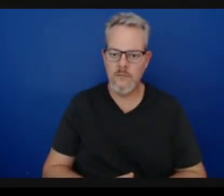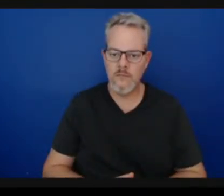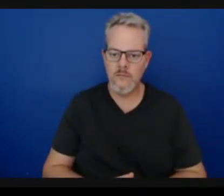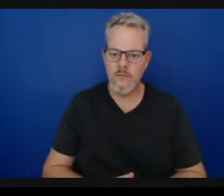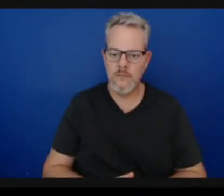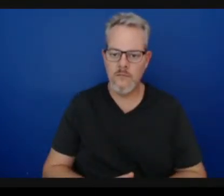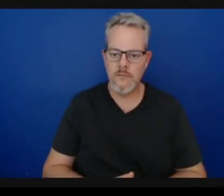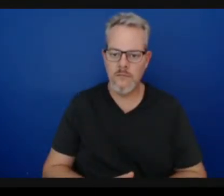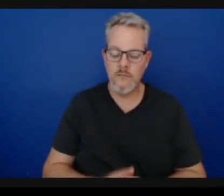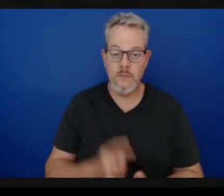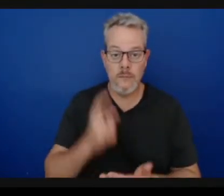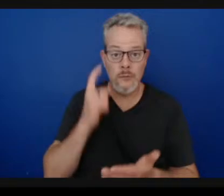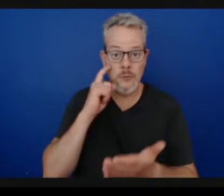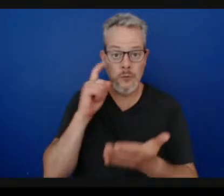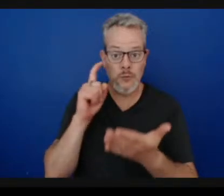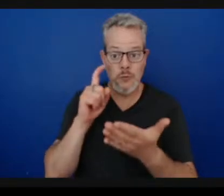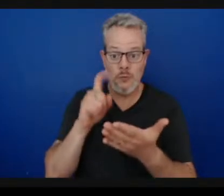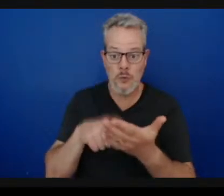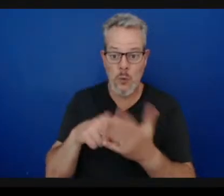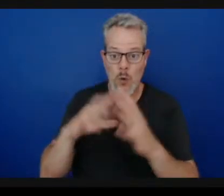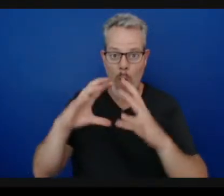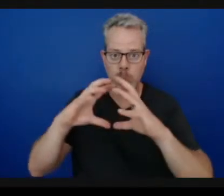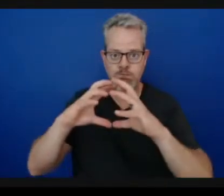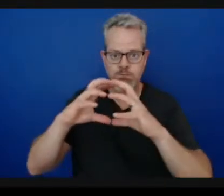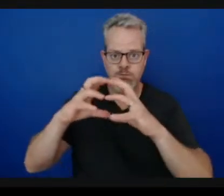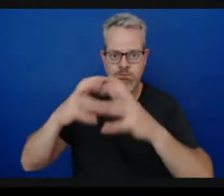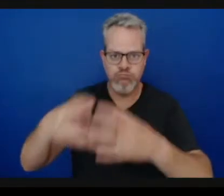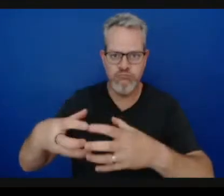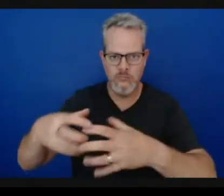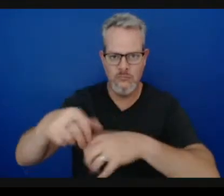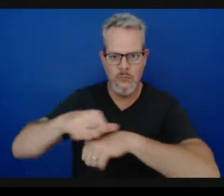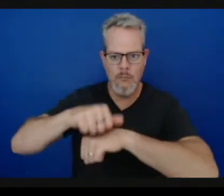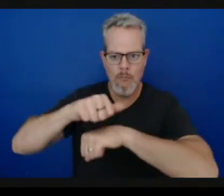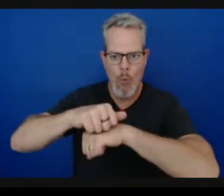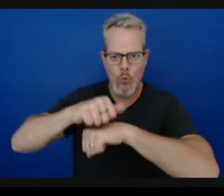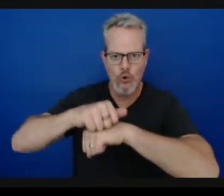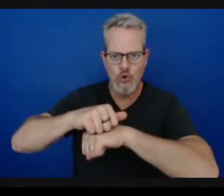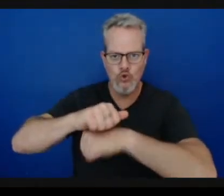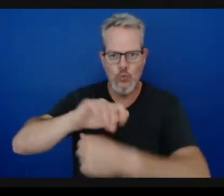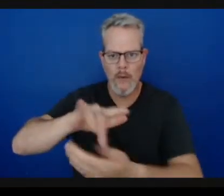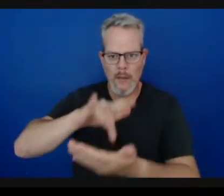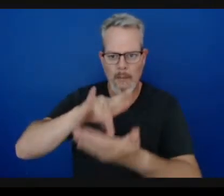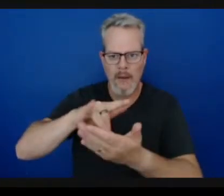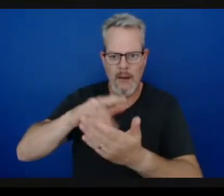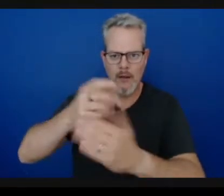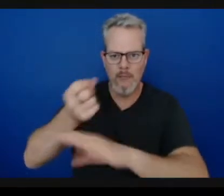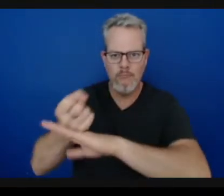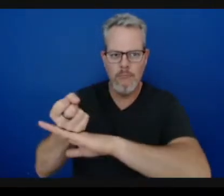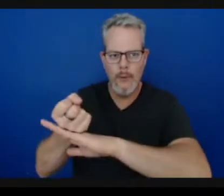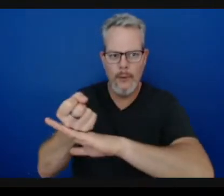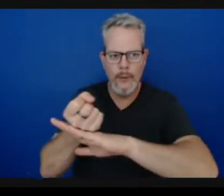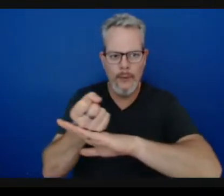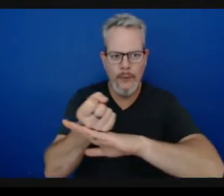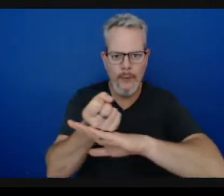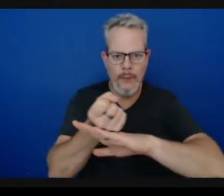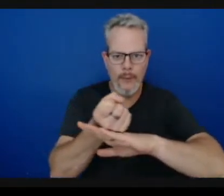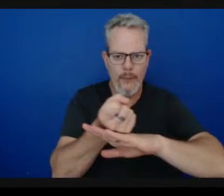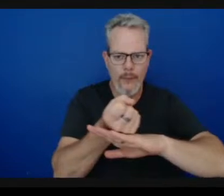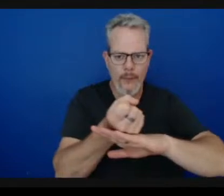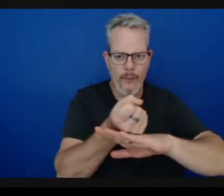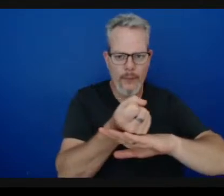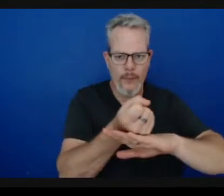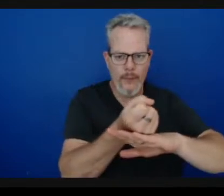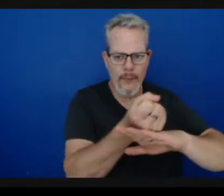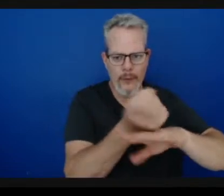Notice the tremendous boulder in the middle, carried along on the surface and then deposited and over.